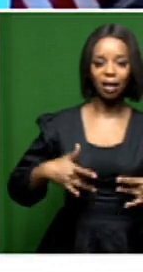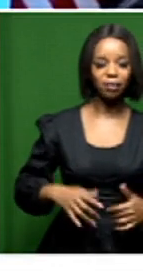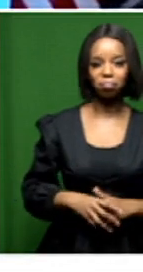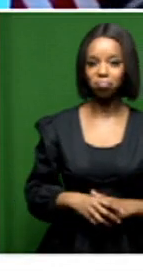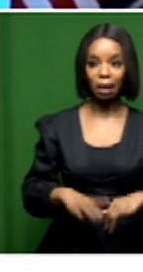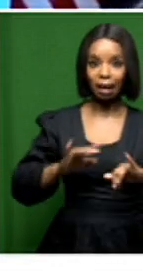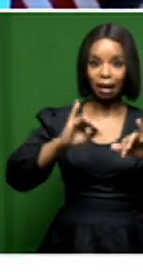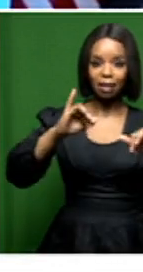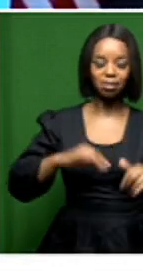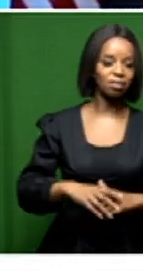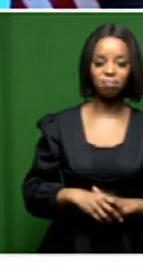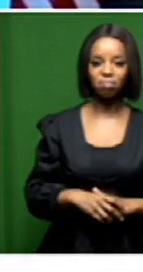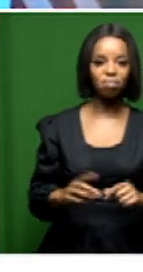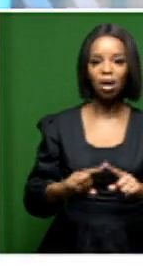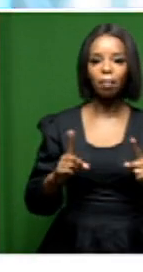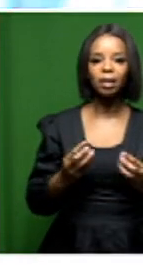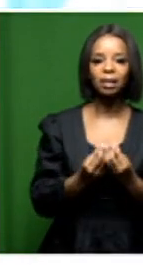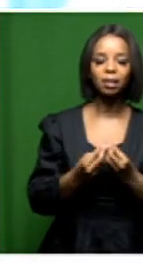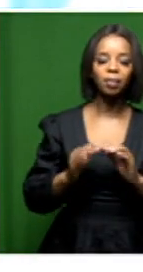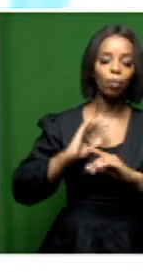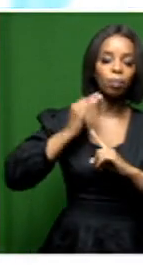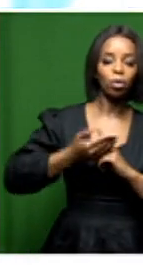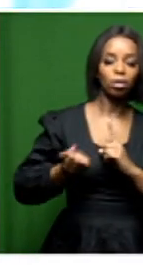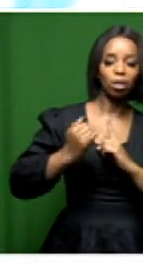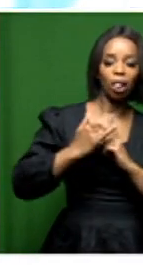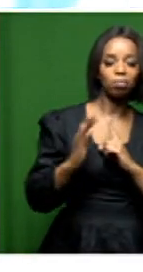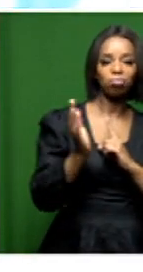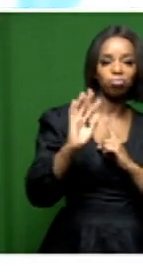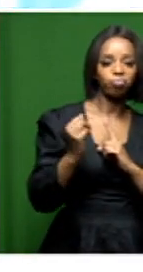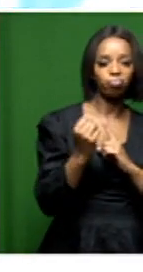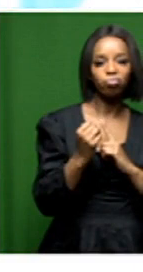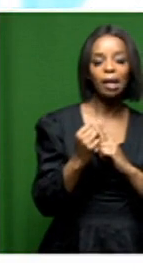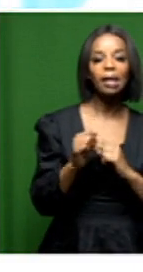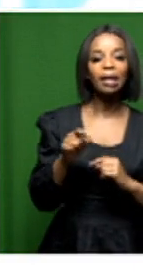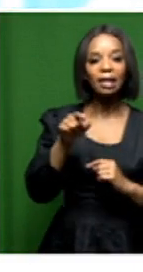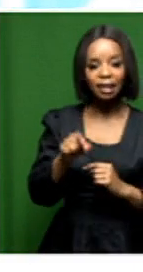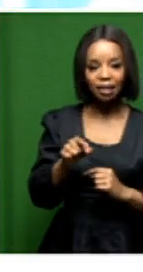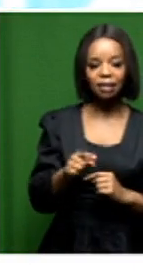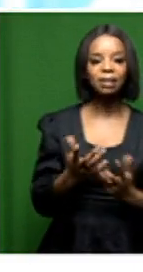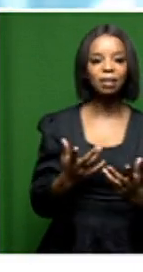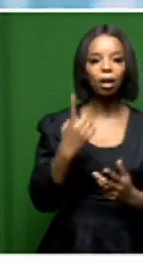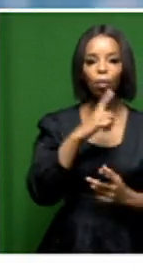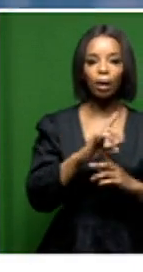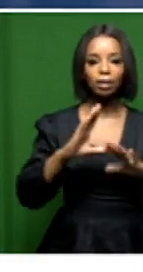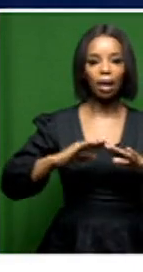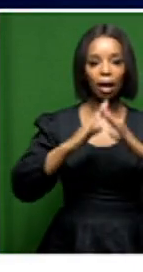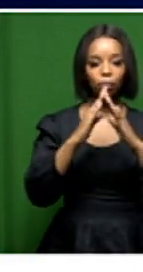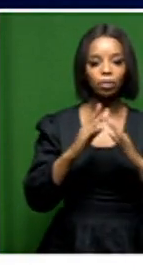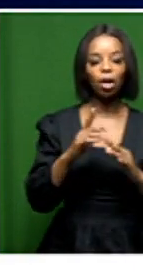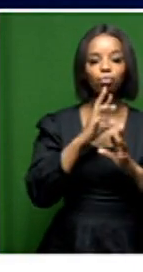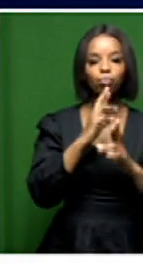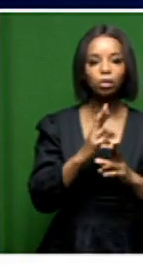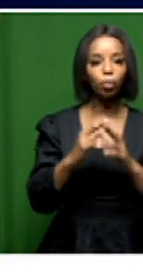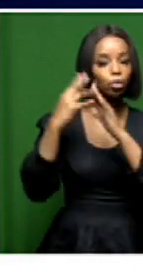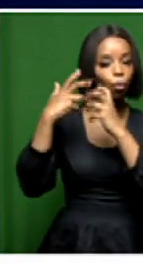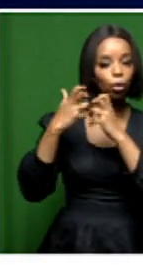but rather something we protect against and treat. That's Jeff Zients, the White House coronavirus response coordinator,